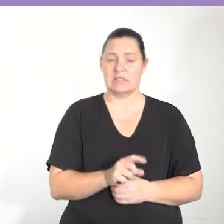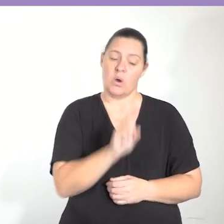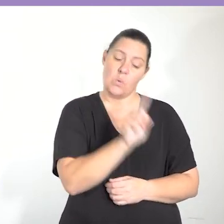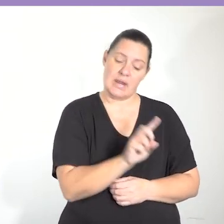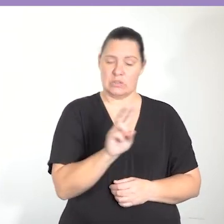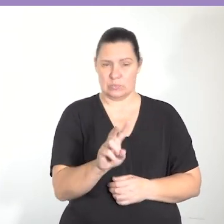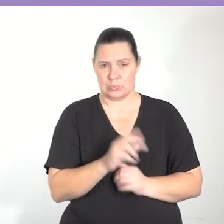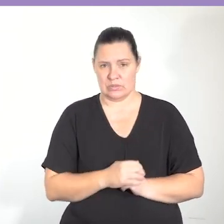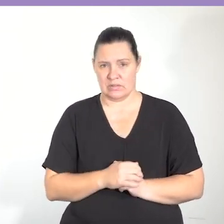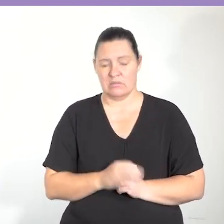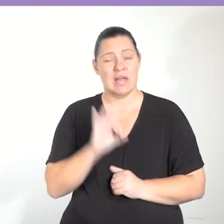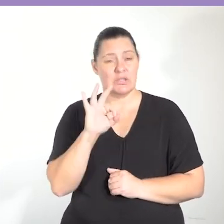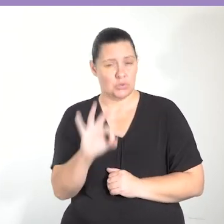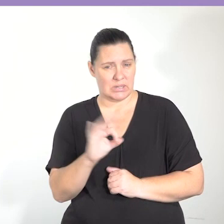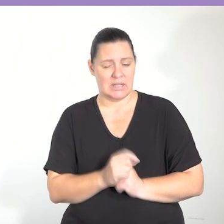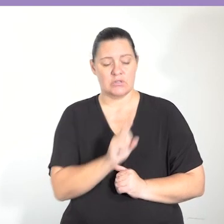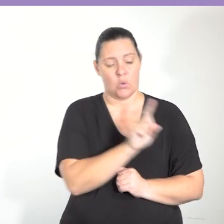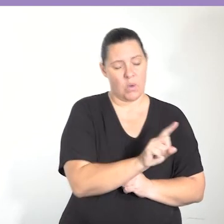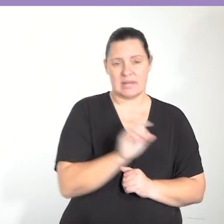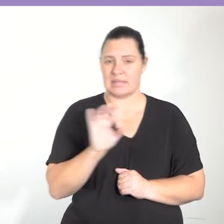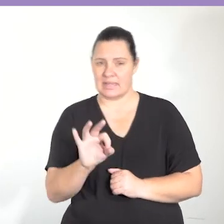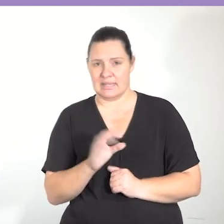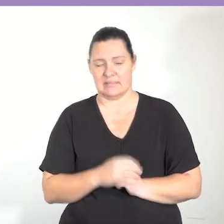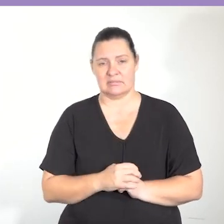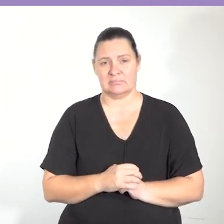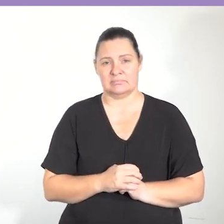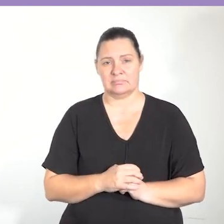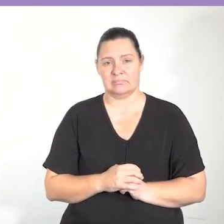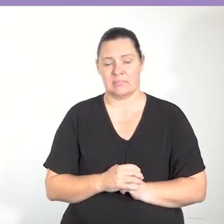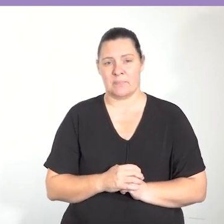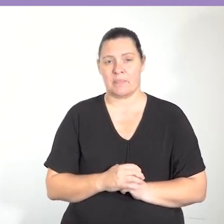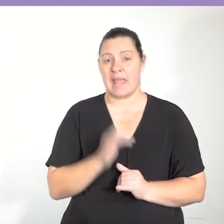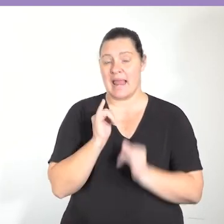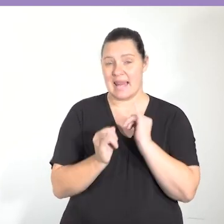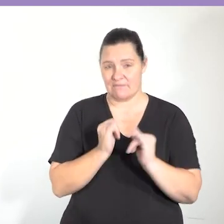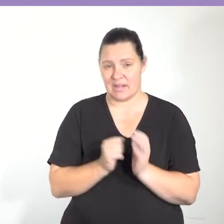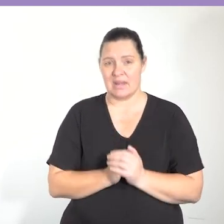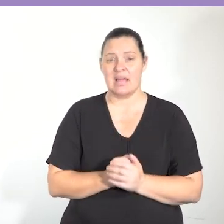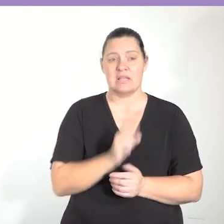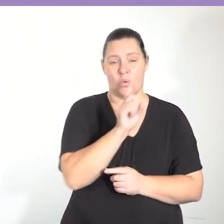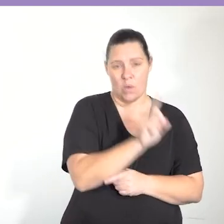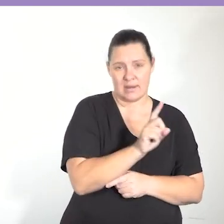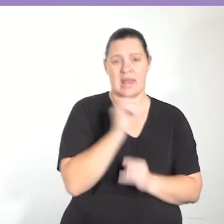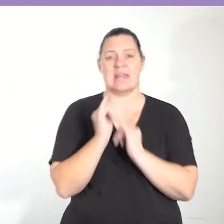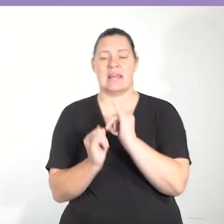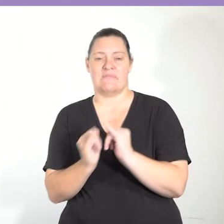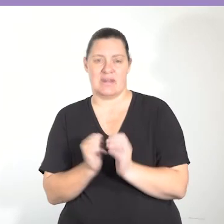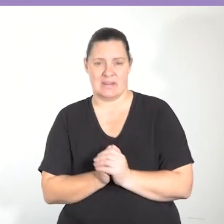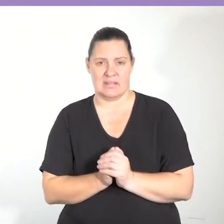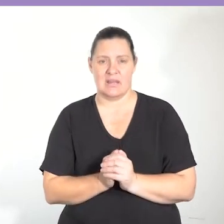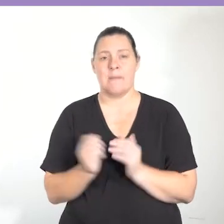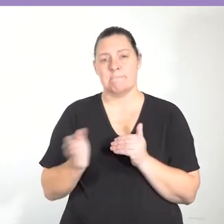2. The factors of 3 are 1 and 3. The factors of 11 are 1 and 11. And of course, we have